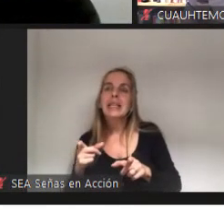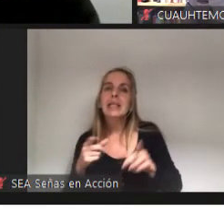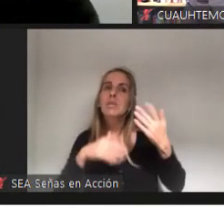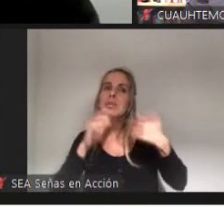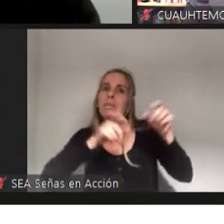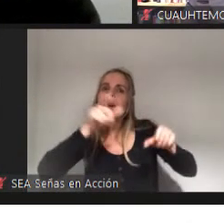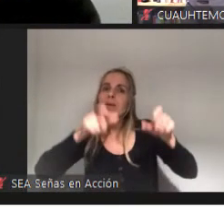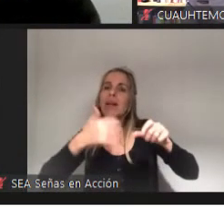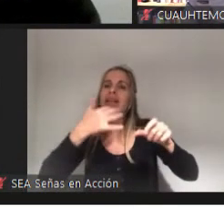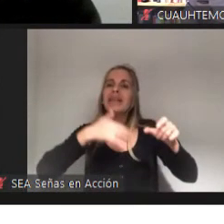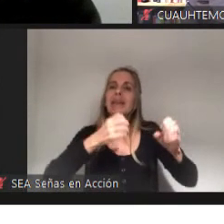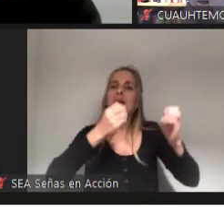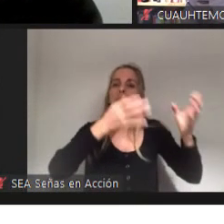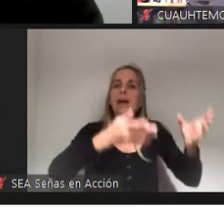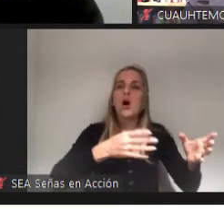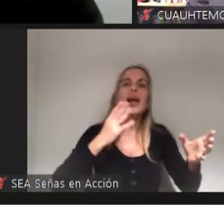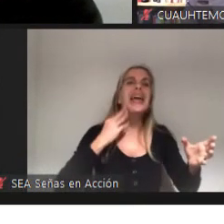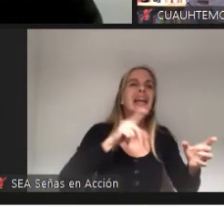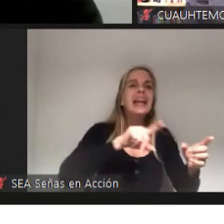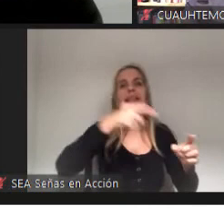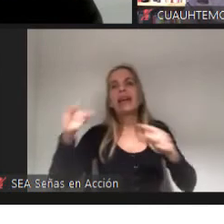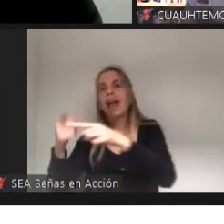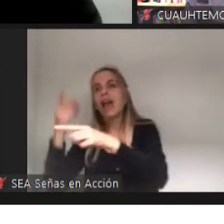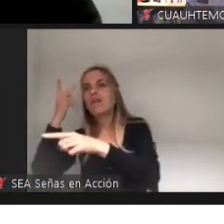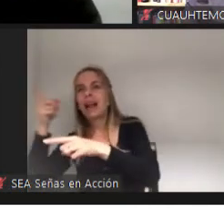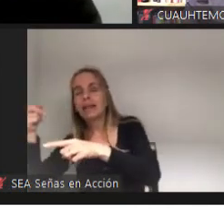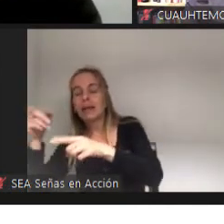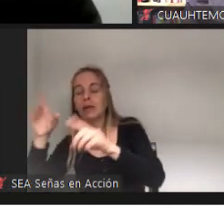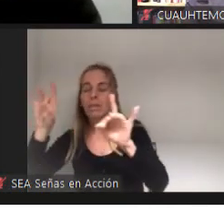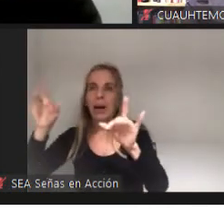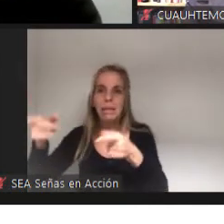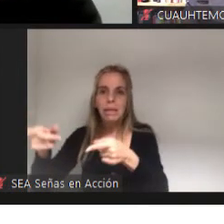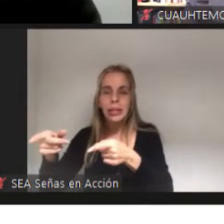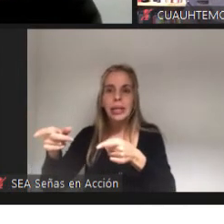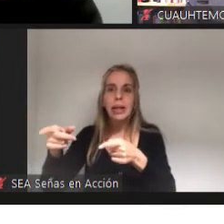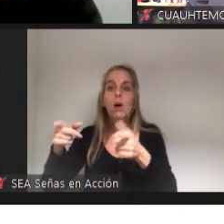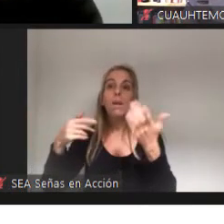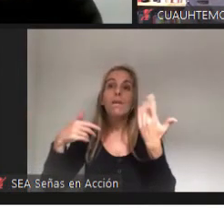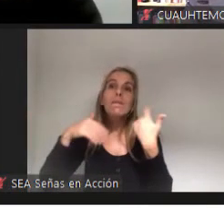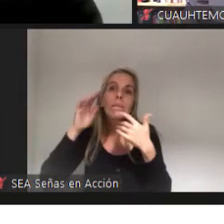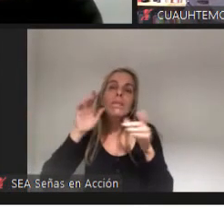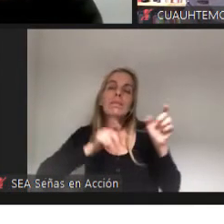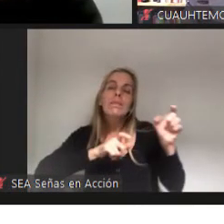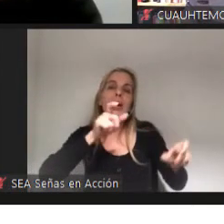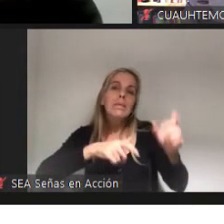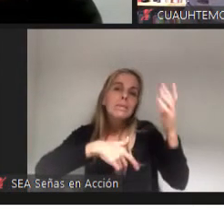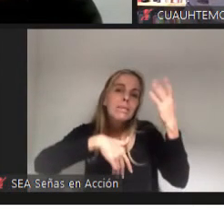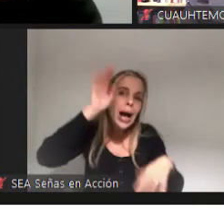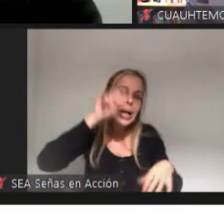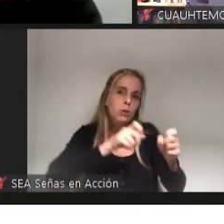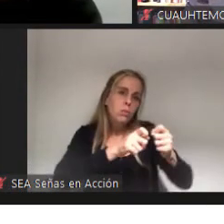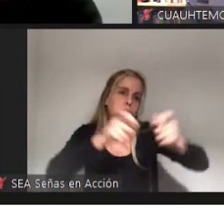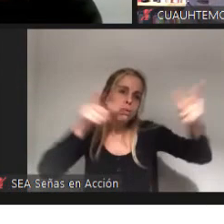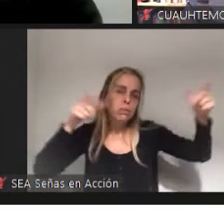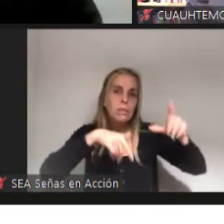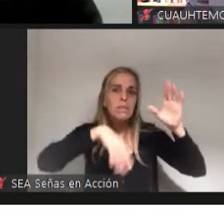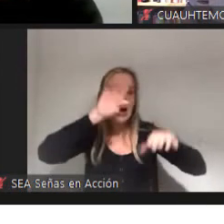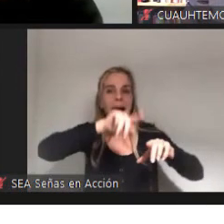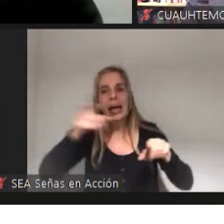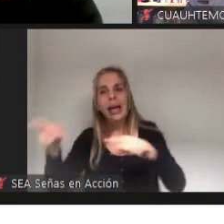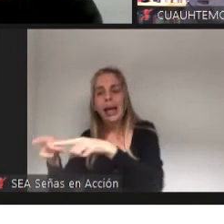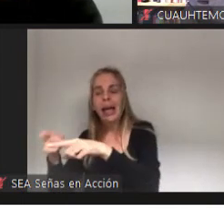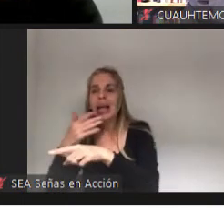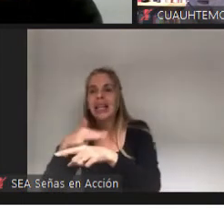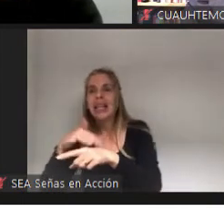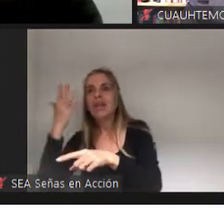This would help more people understand English rather than French. There are more people speaking